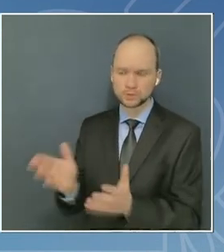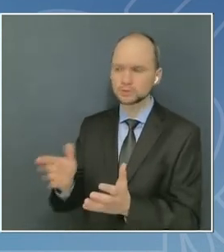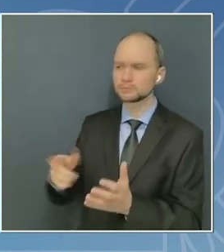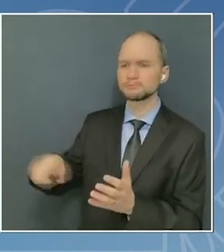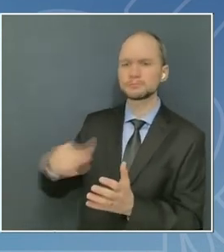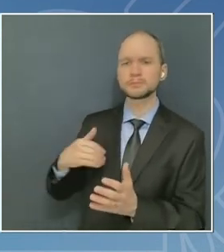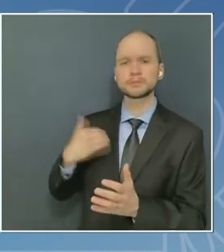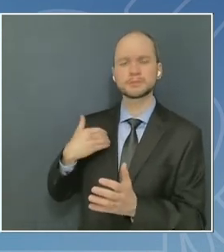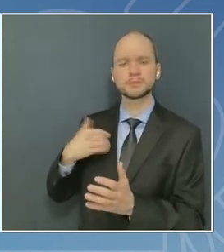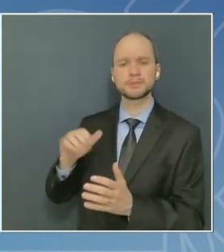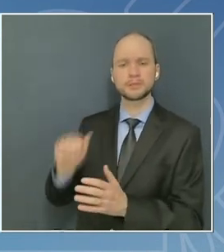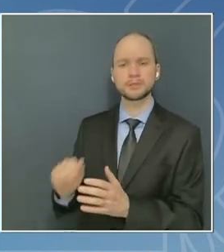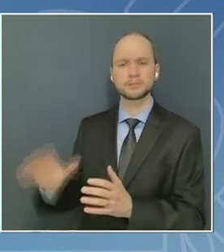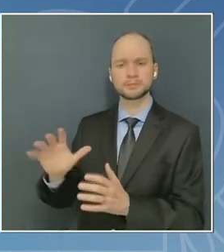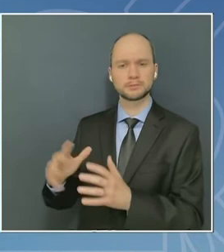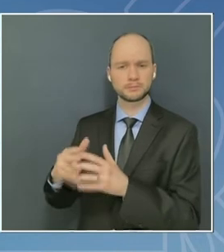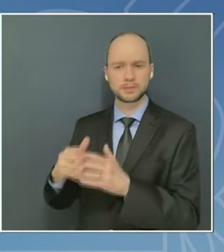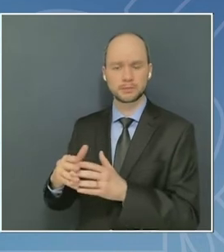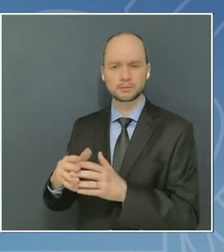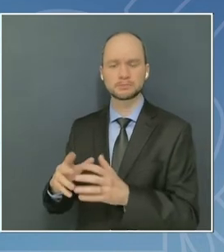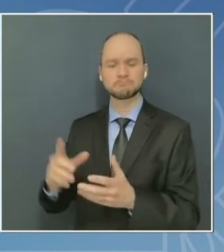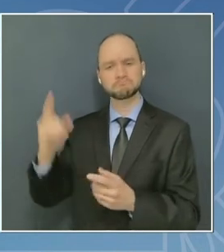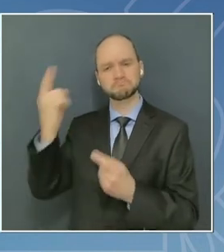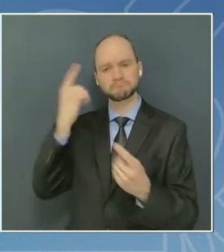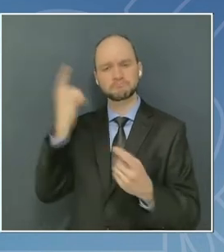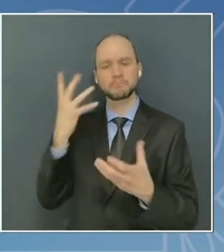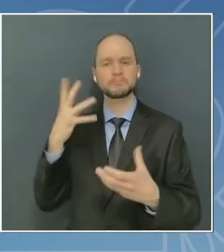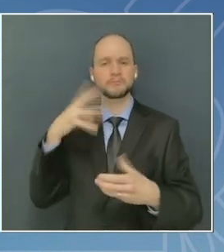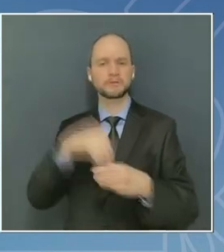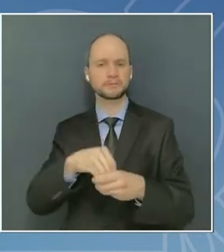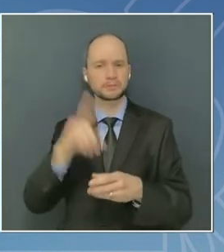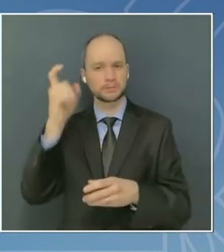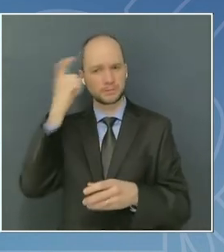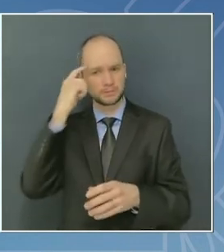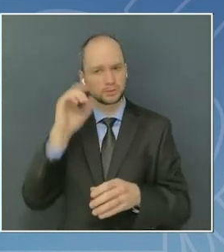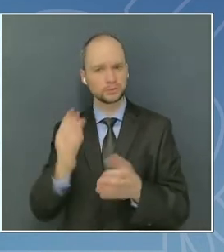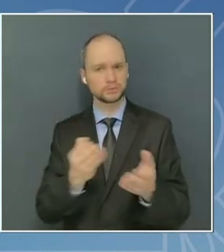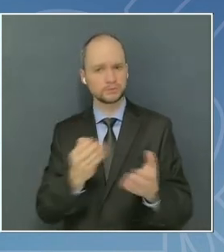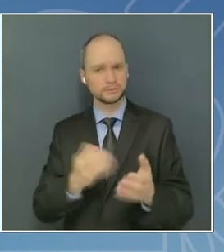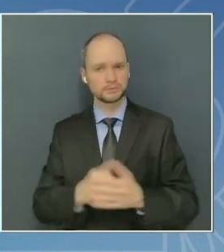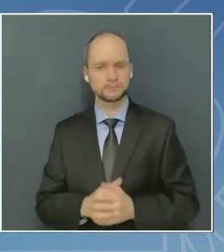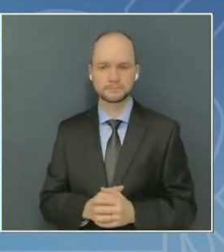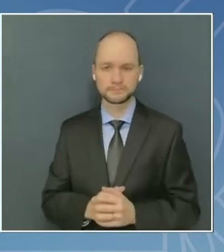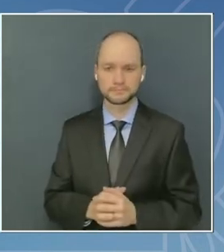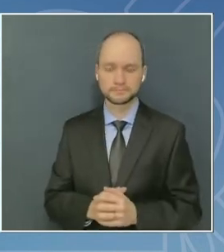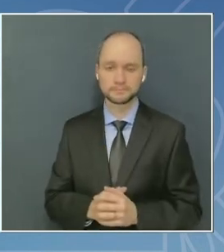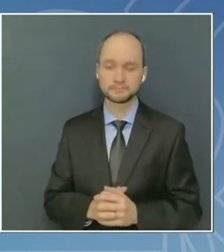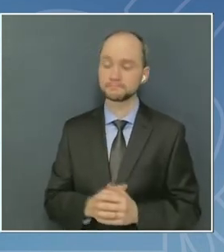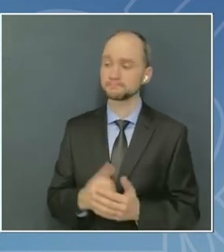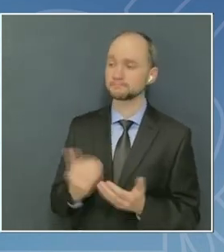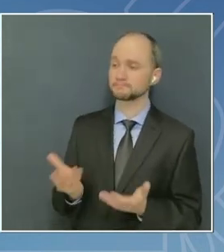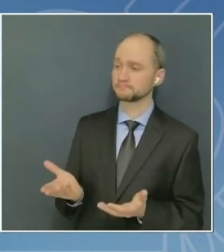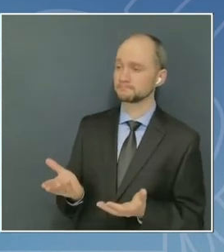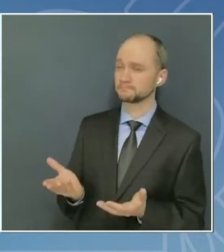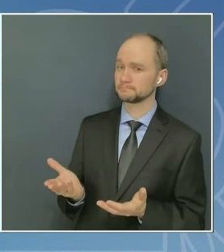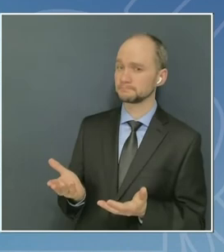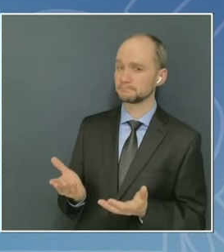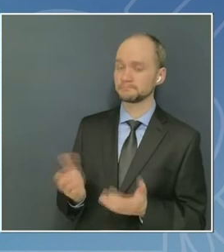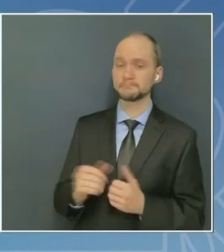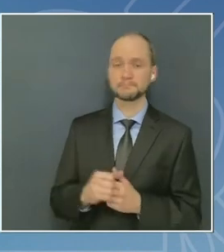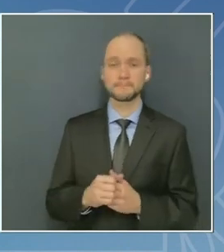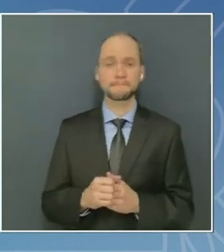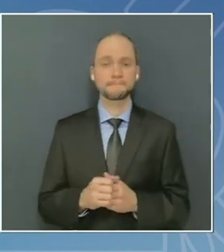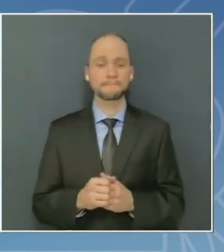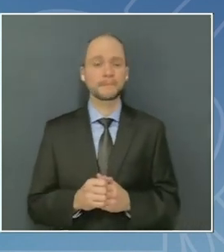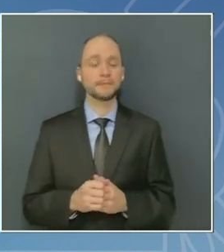service? Let me ask you first, Dr. Quay, and then I'll ask our other distinguished panelists to add anything to that. Thank